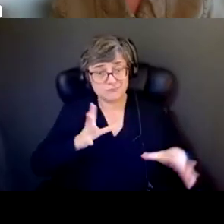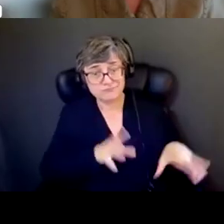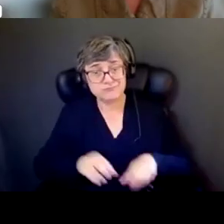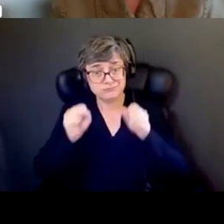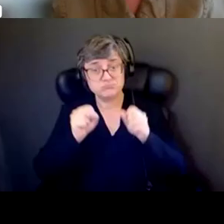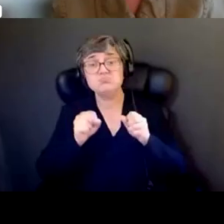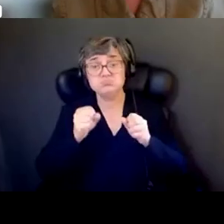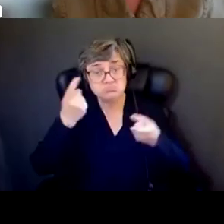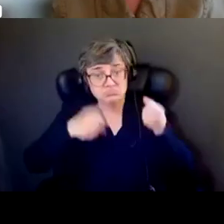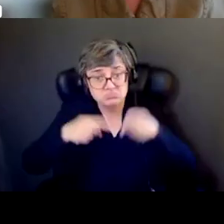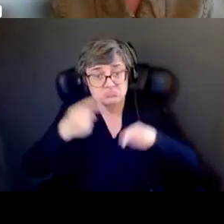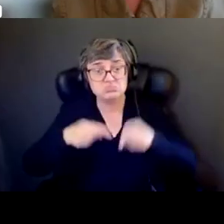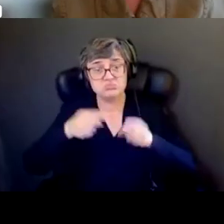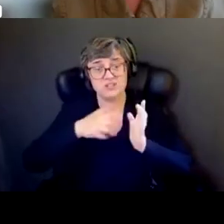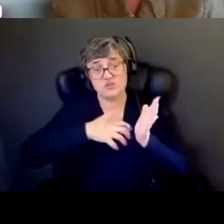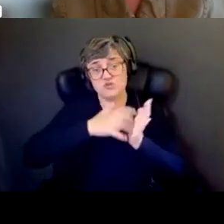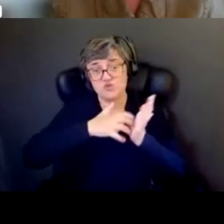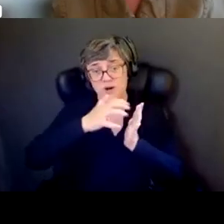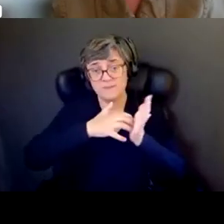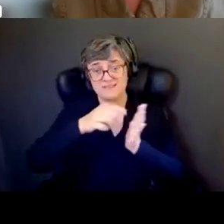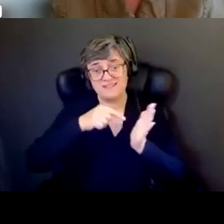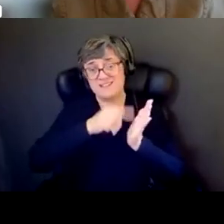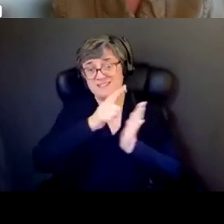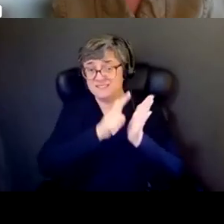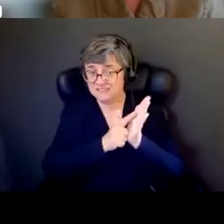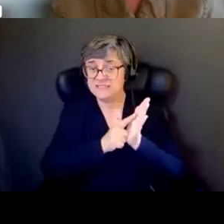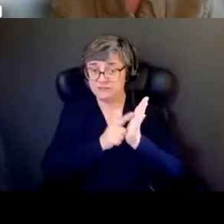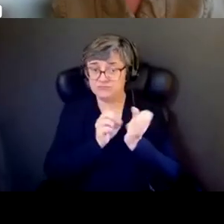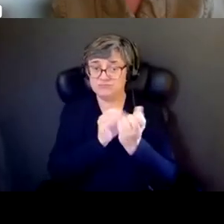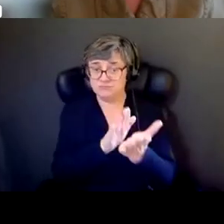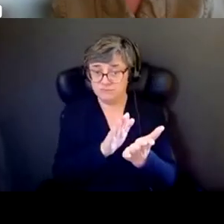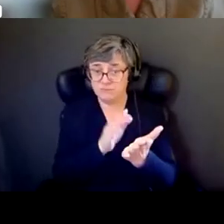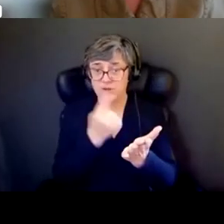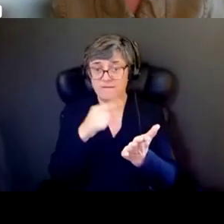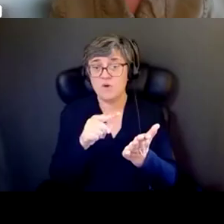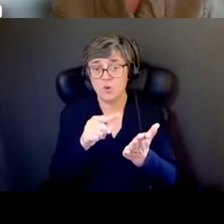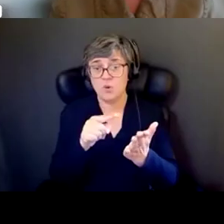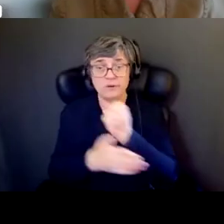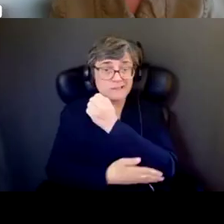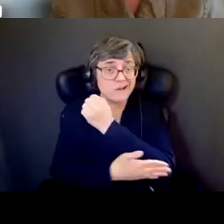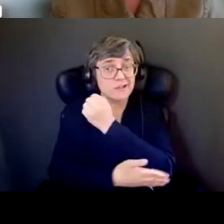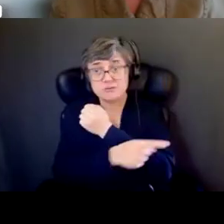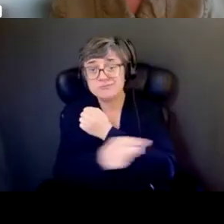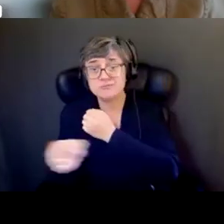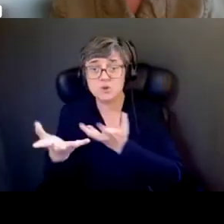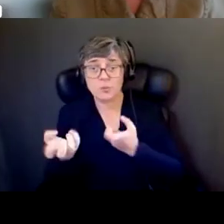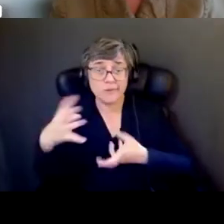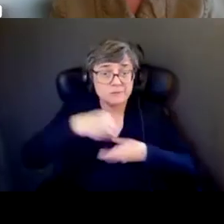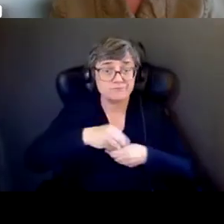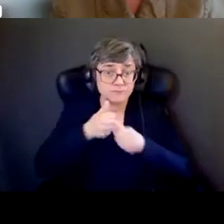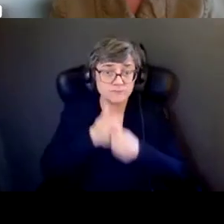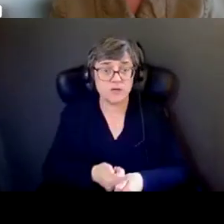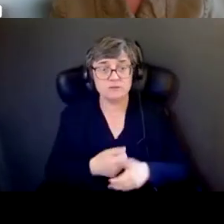think that's why this convention should be developed in active consultation with persons with disabilities, the representative